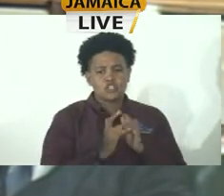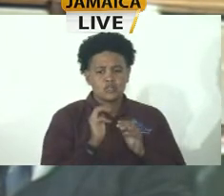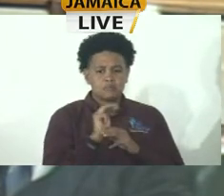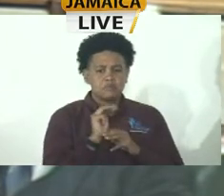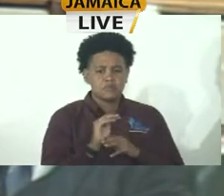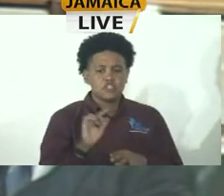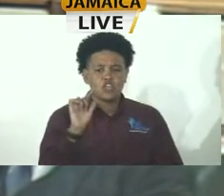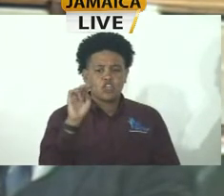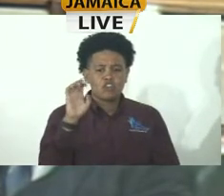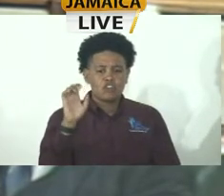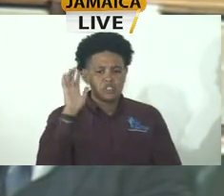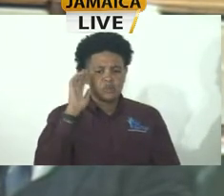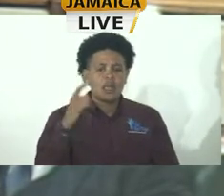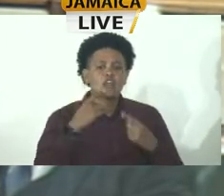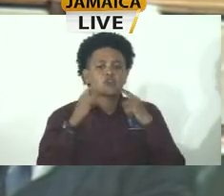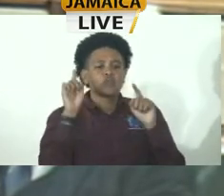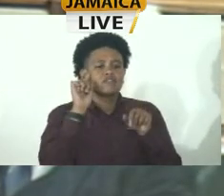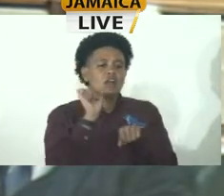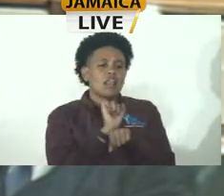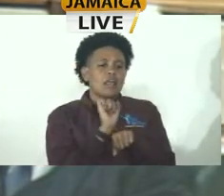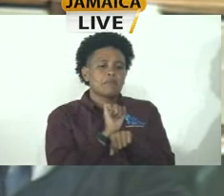announce for labor day